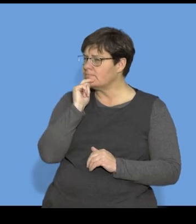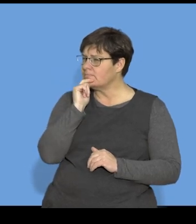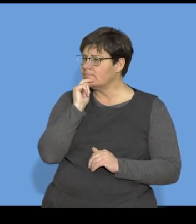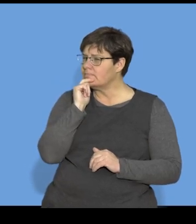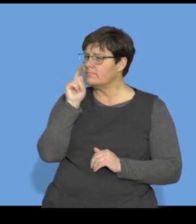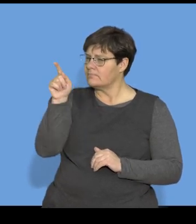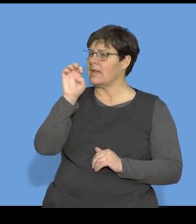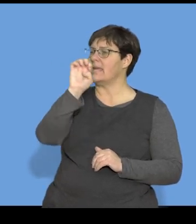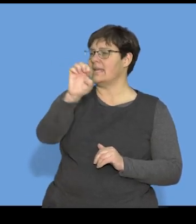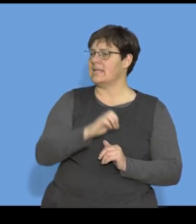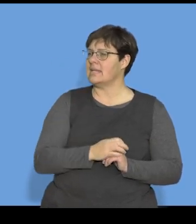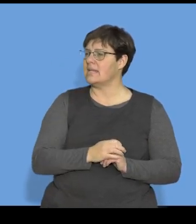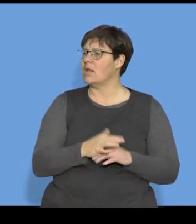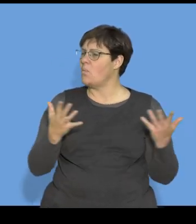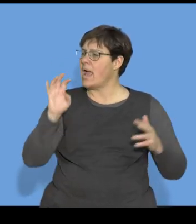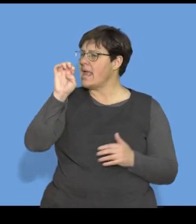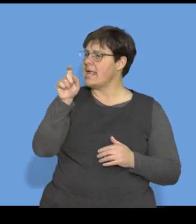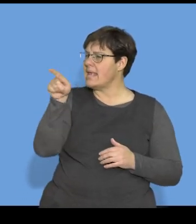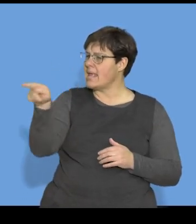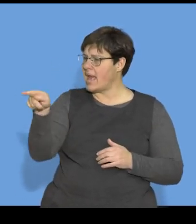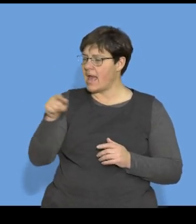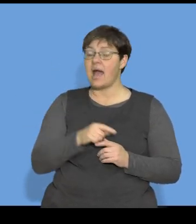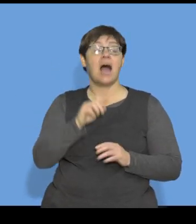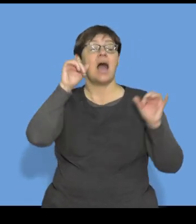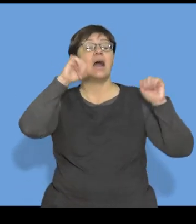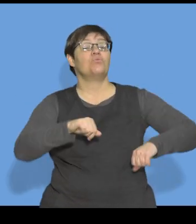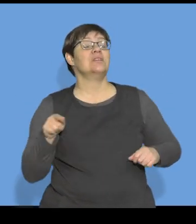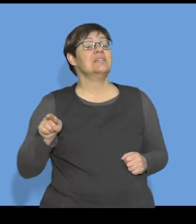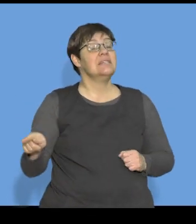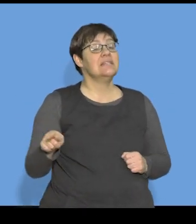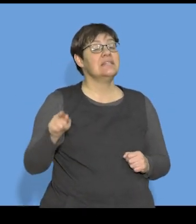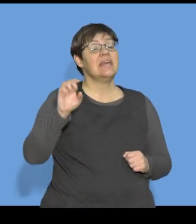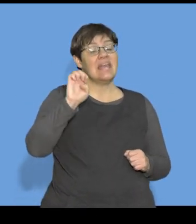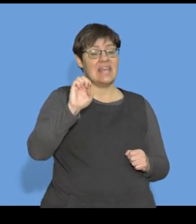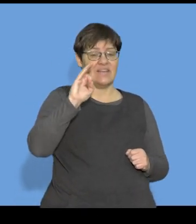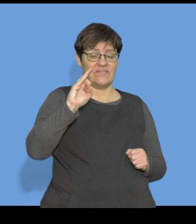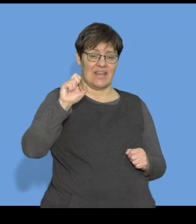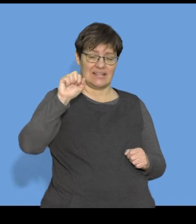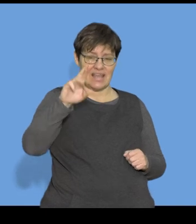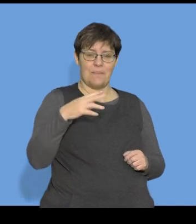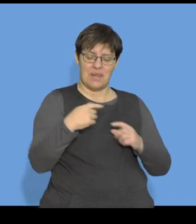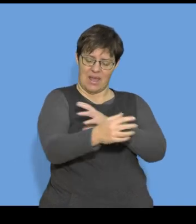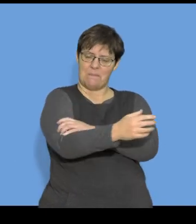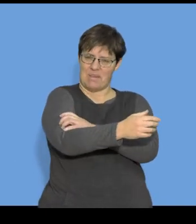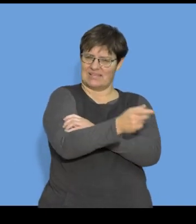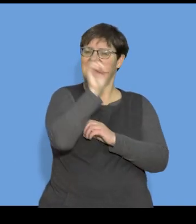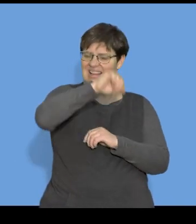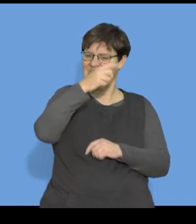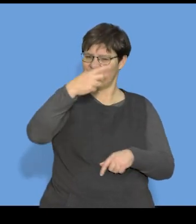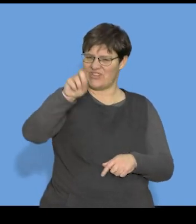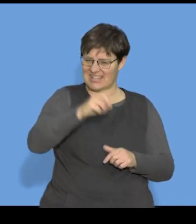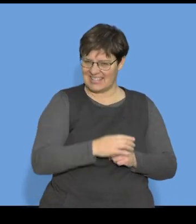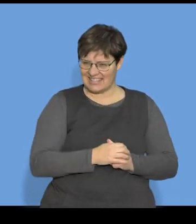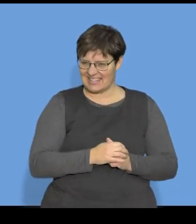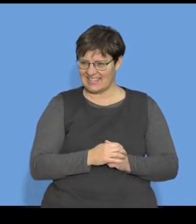That would be E. Let's look at E if we all agree that this will be our muscle